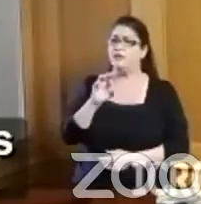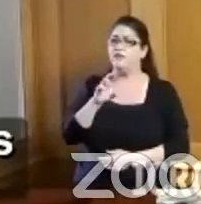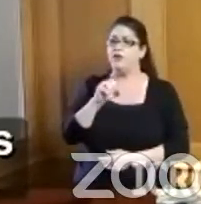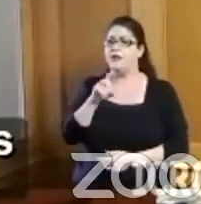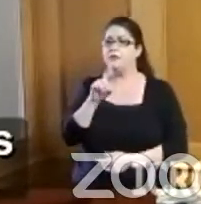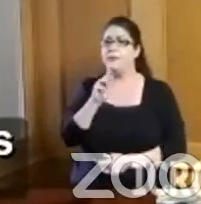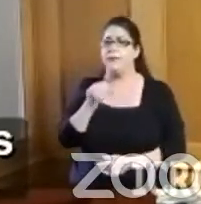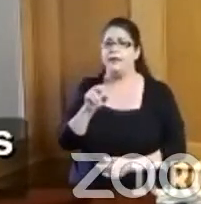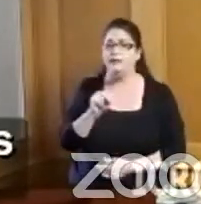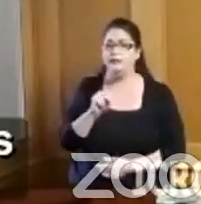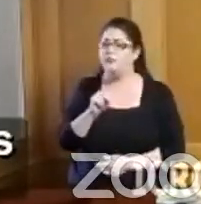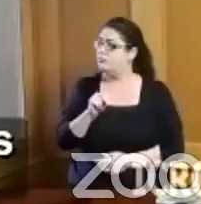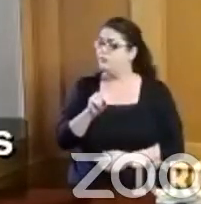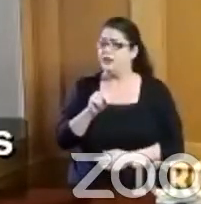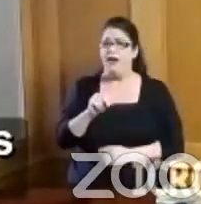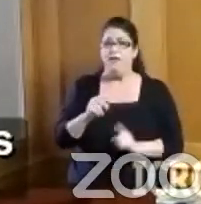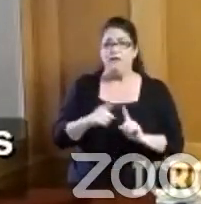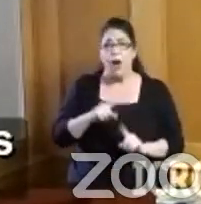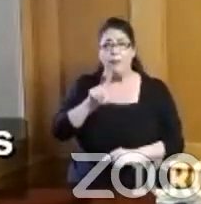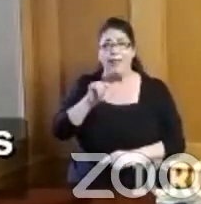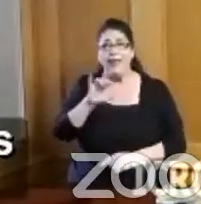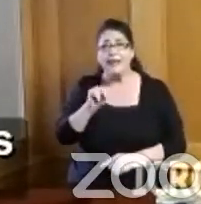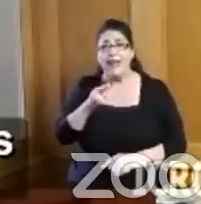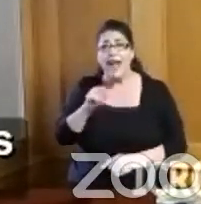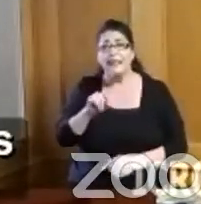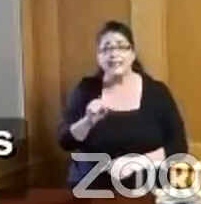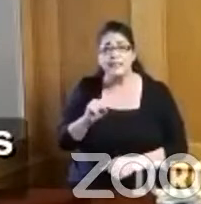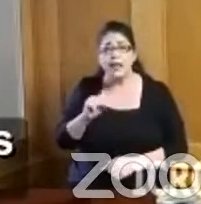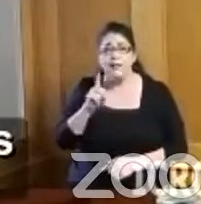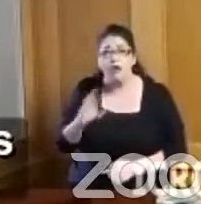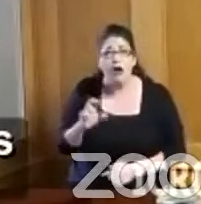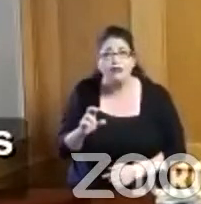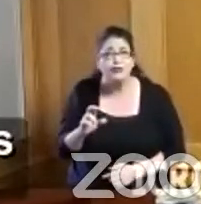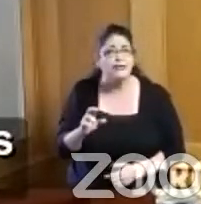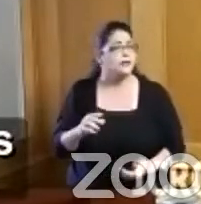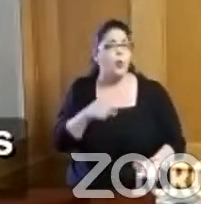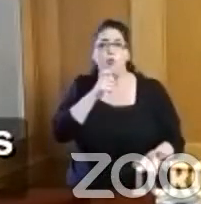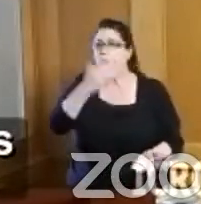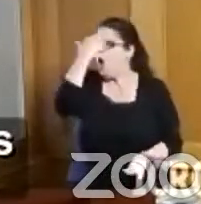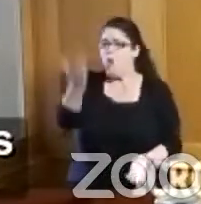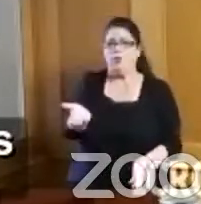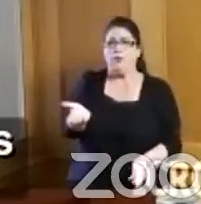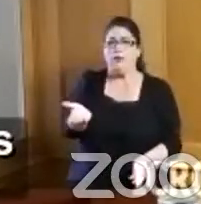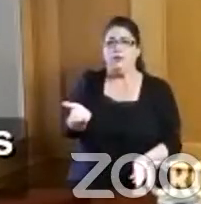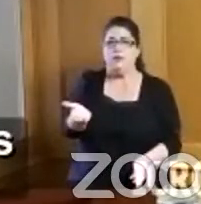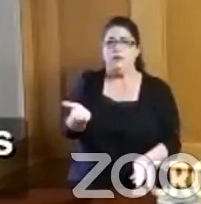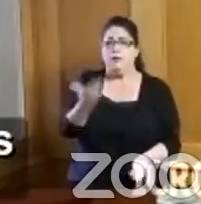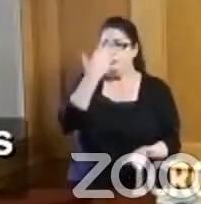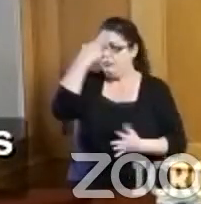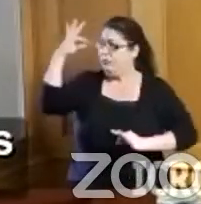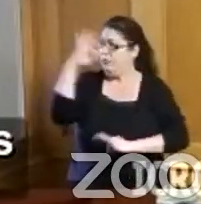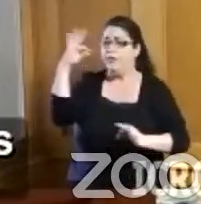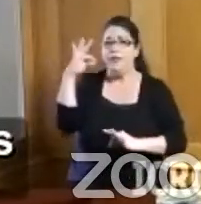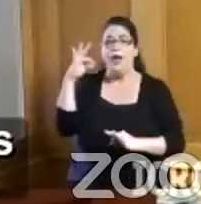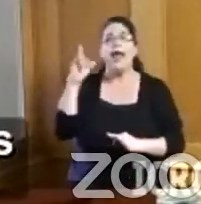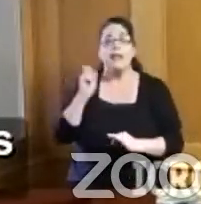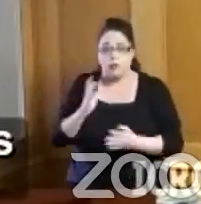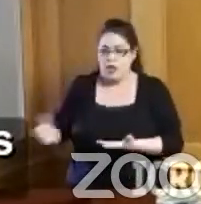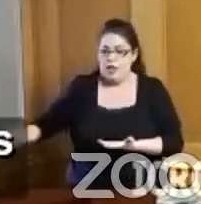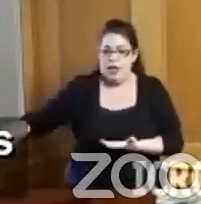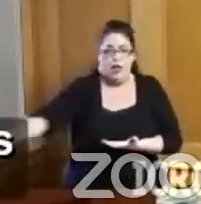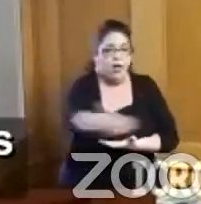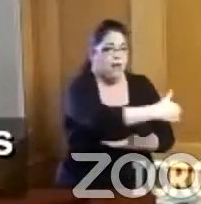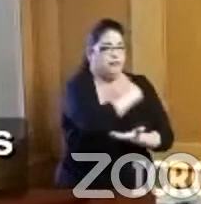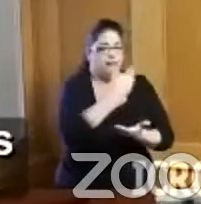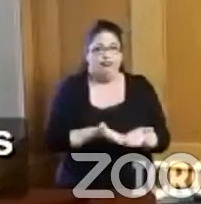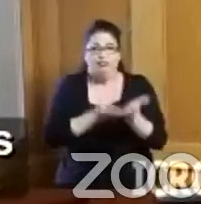from right here, Lincoln Heights Baptist. I was like, wow, who knows this stuff? So this is something we really do need, y'all three. And when you run,